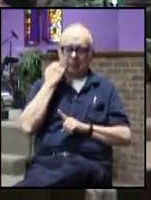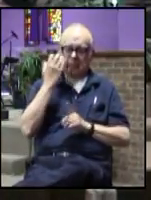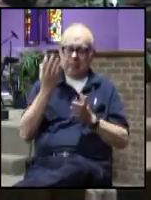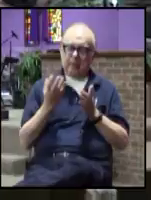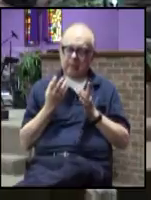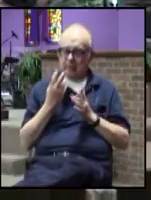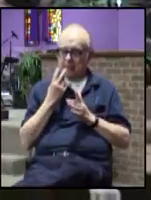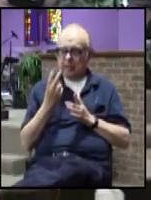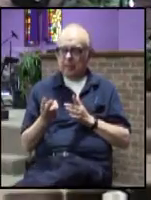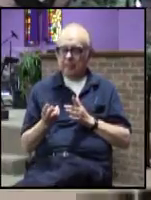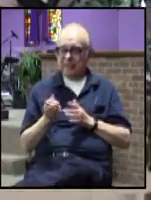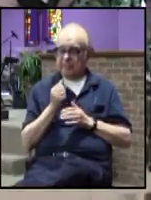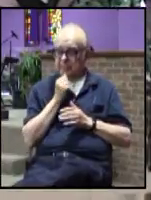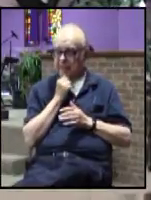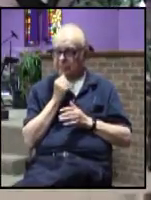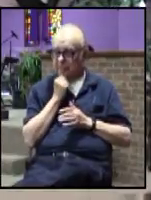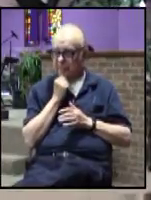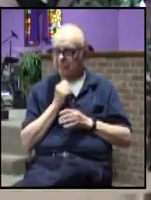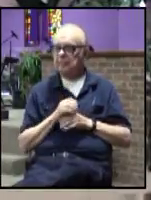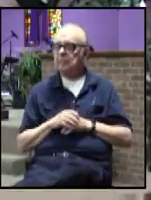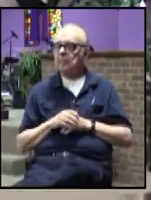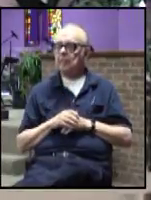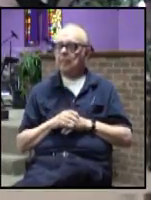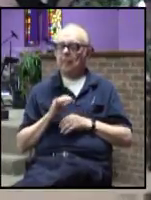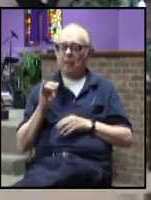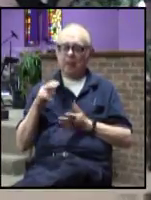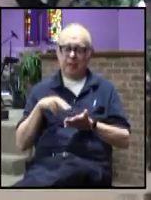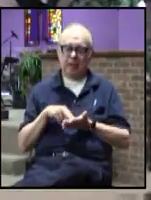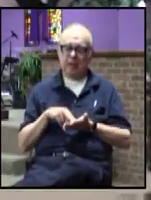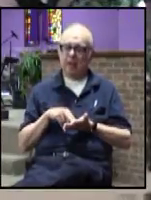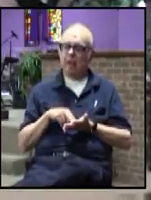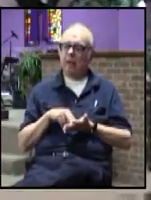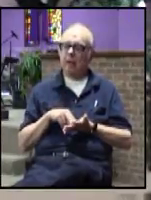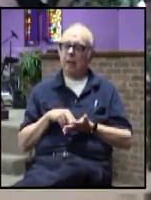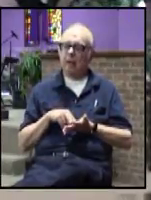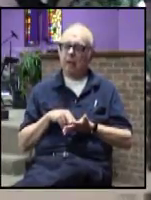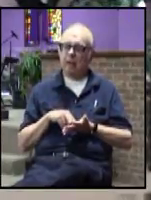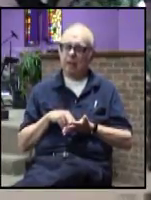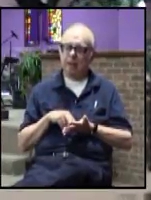If you ever want to see patience, stand